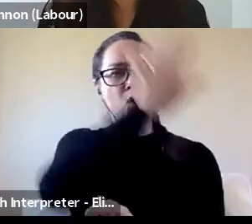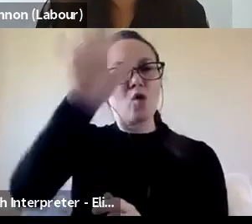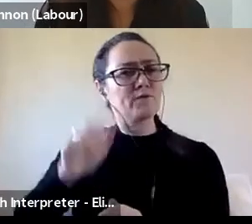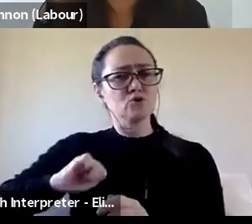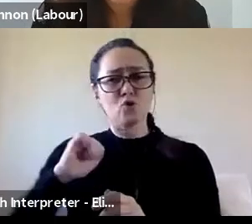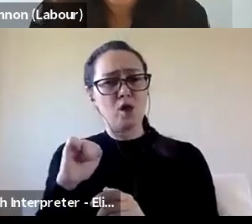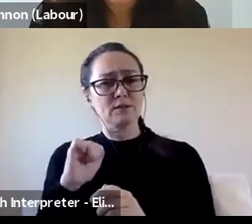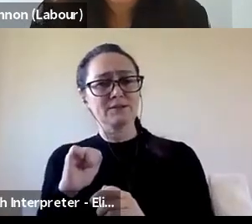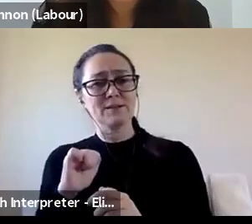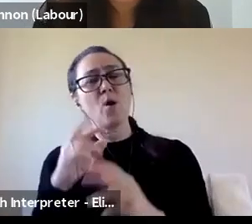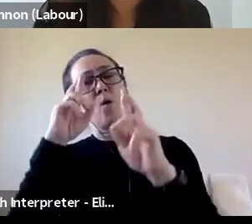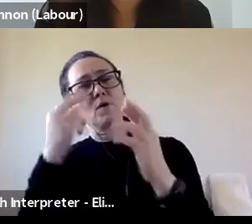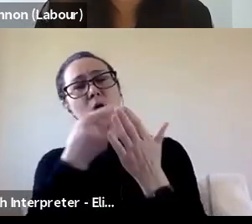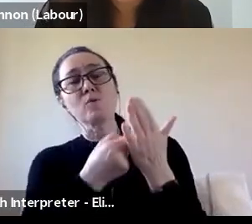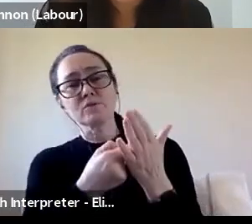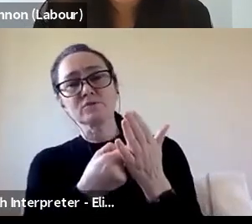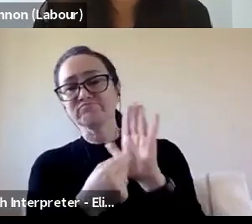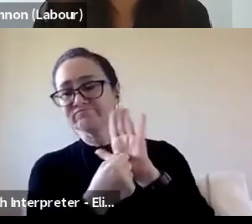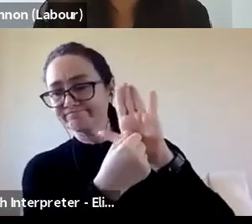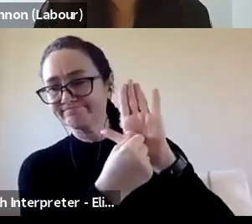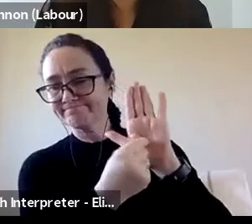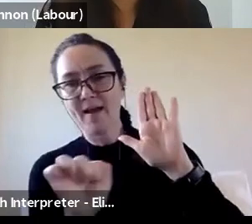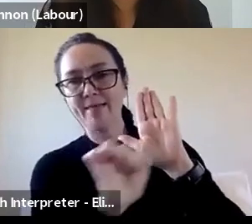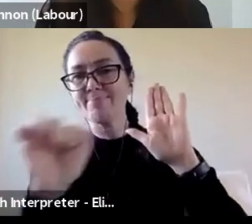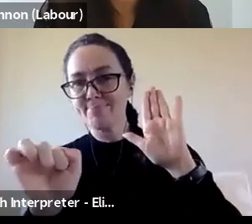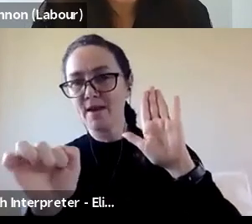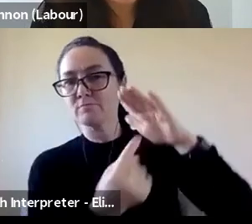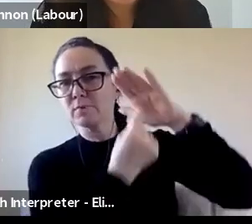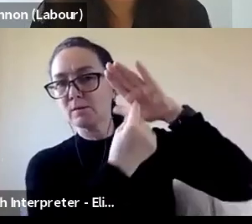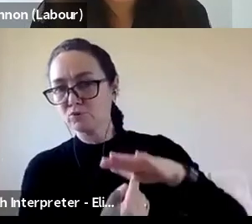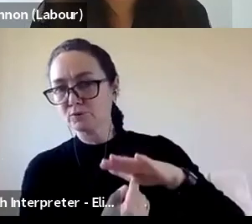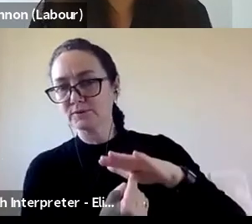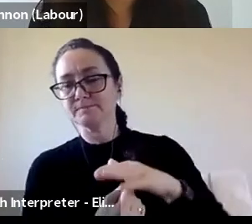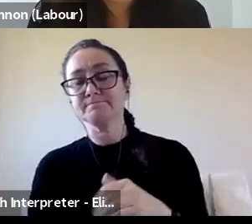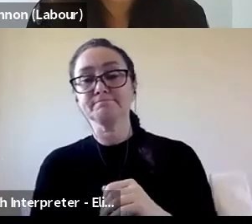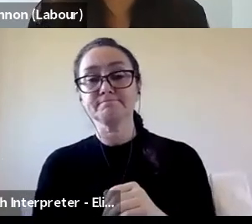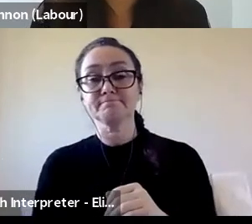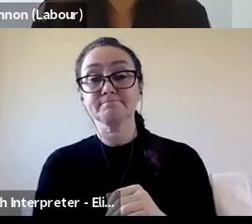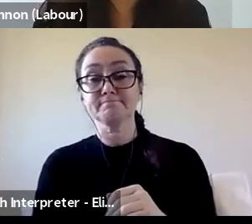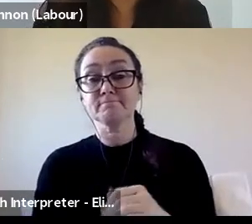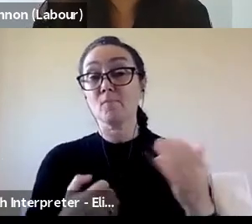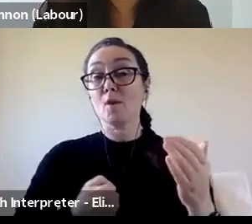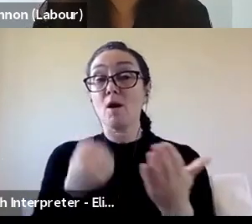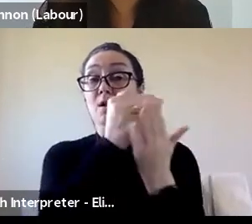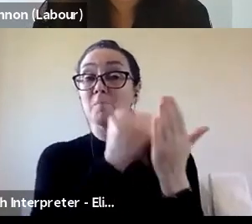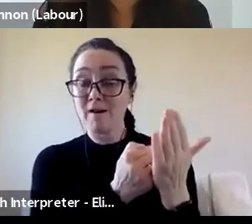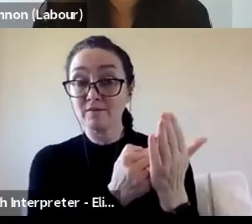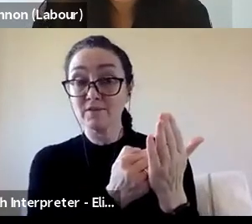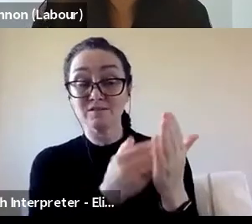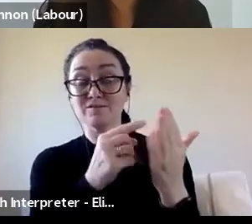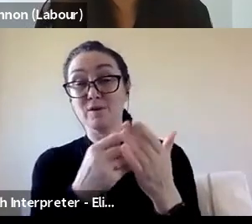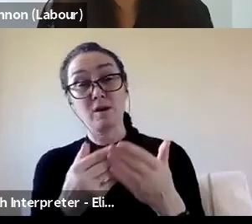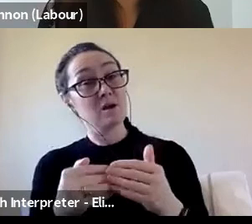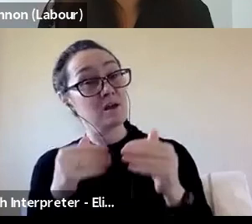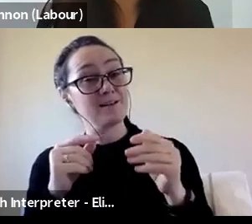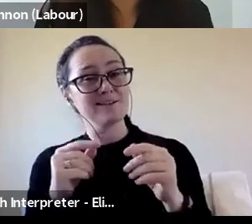policies reflect the people's priorities. We're putting recovery at the front of our election campaign.